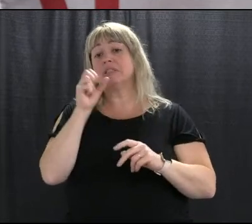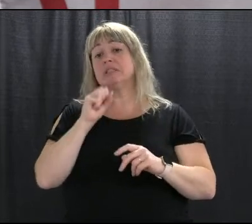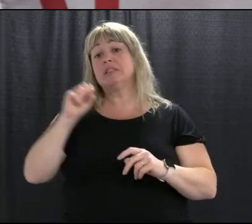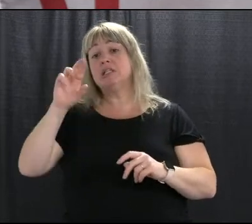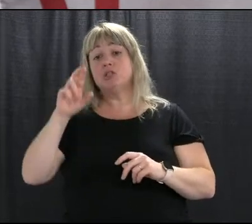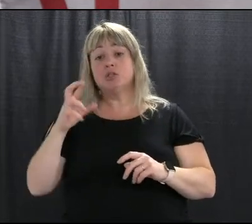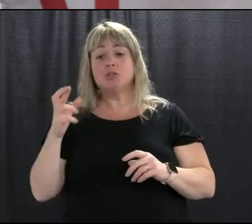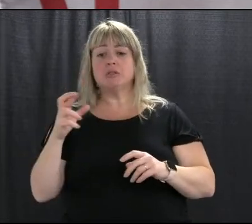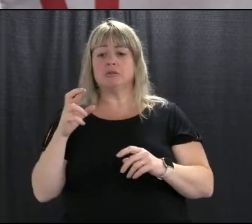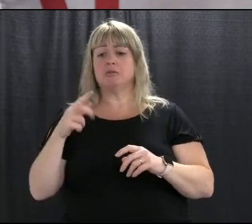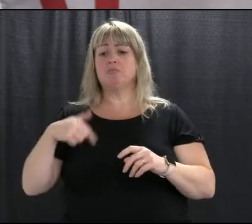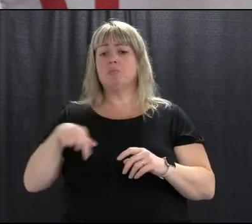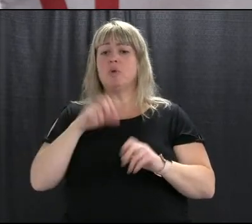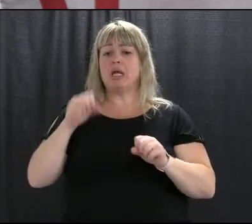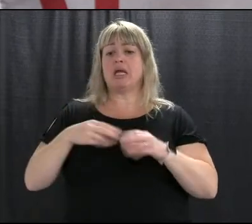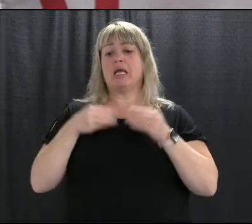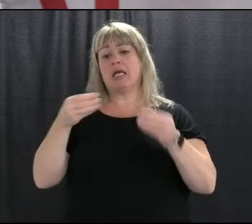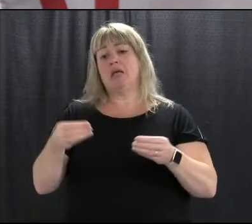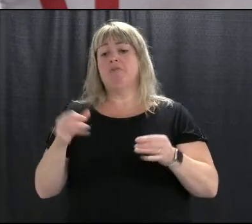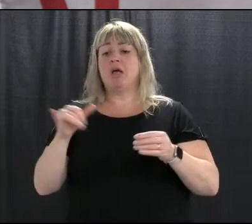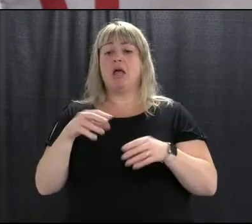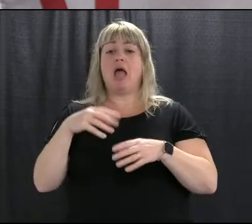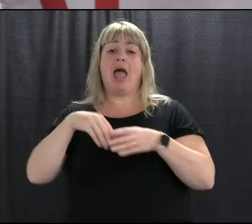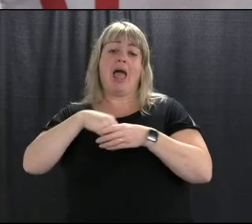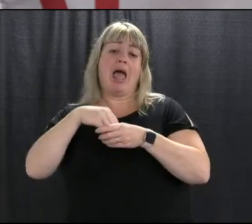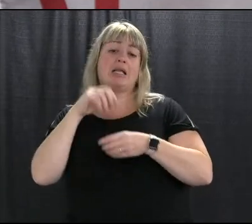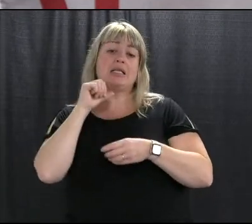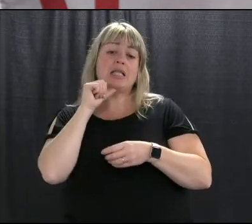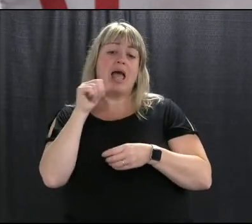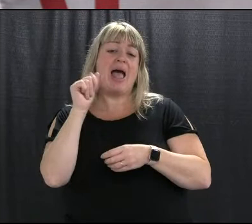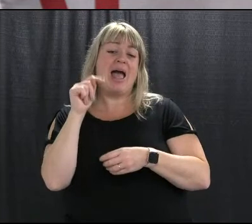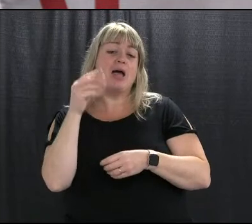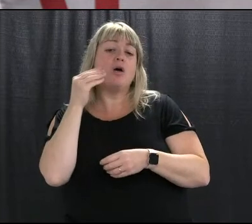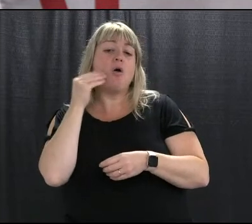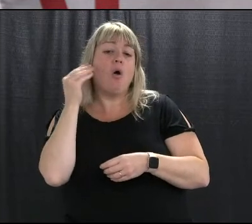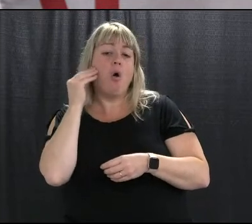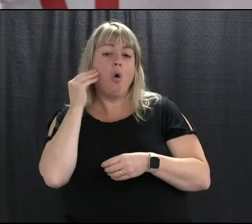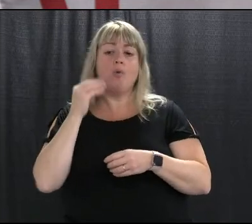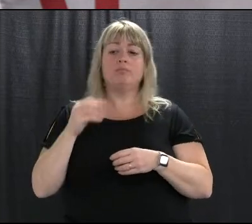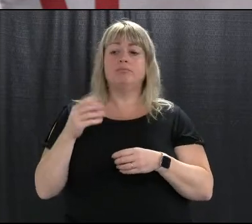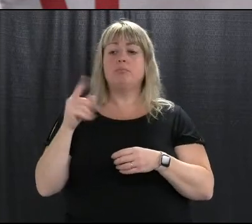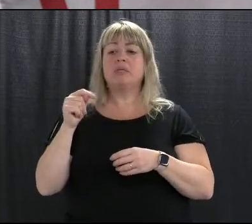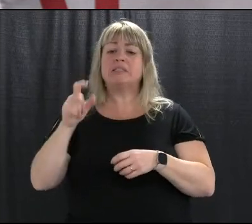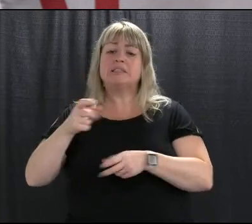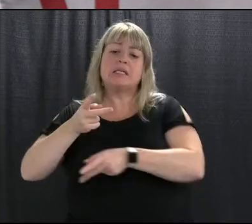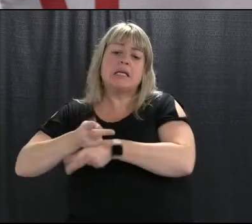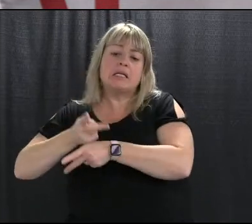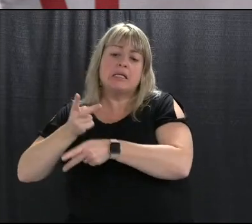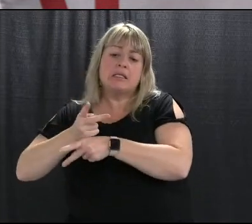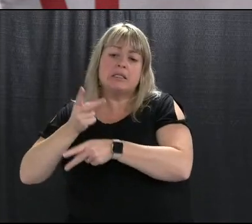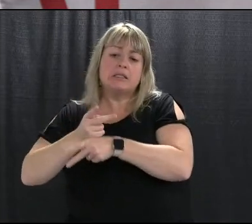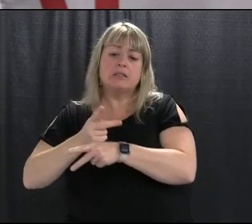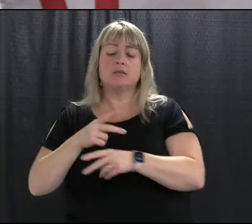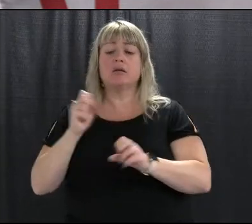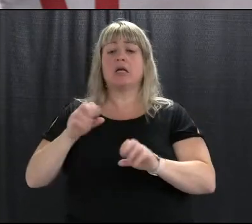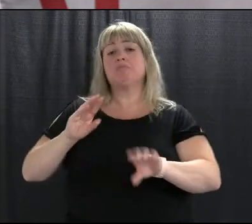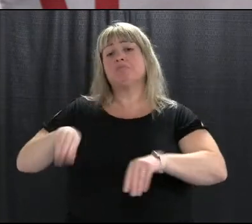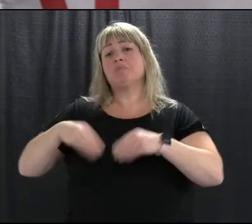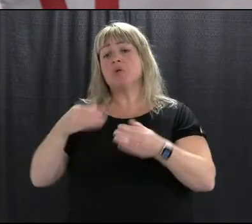They provide an out-of-home respite, non-residential option that provides